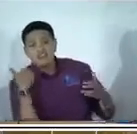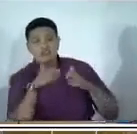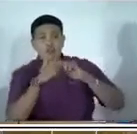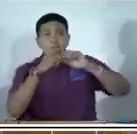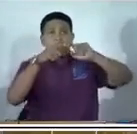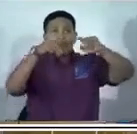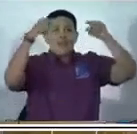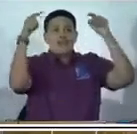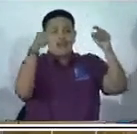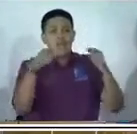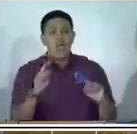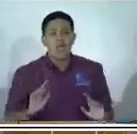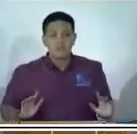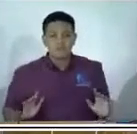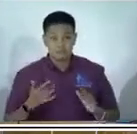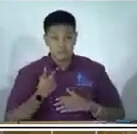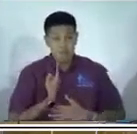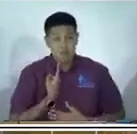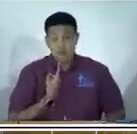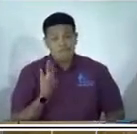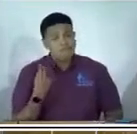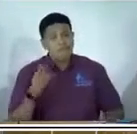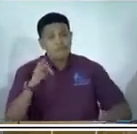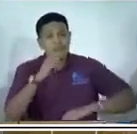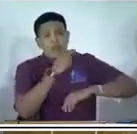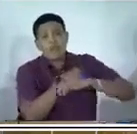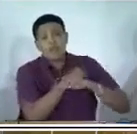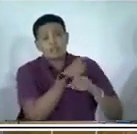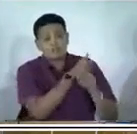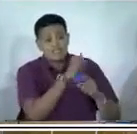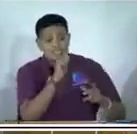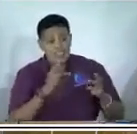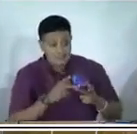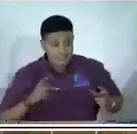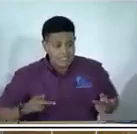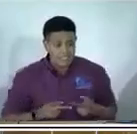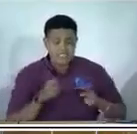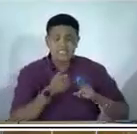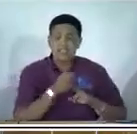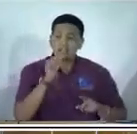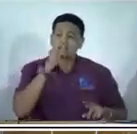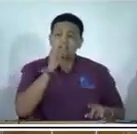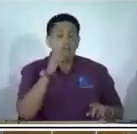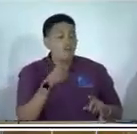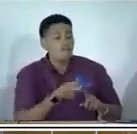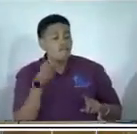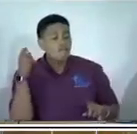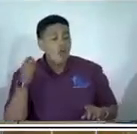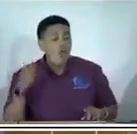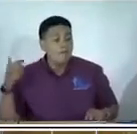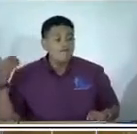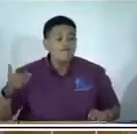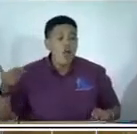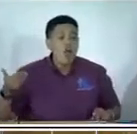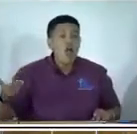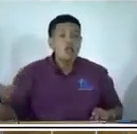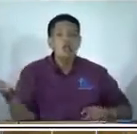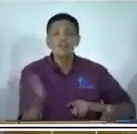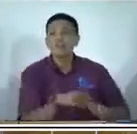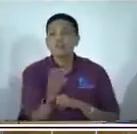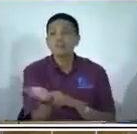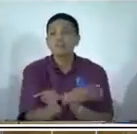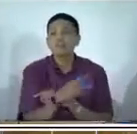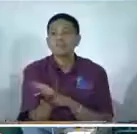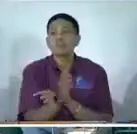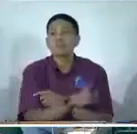believe. Because the truth is that hospital, that facility has suffered from chronic neglect over many,